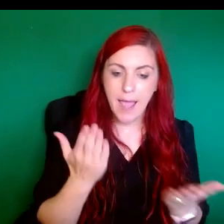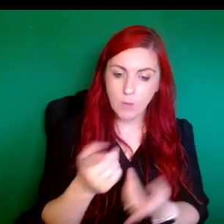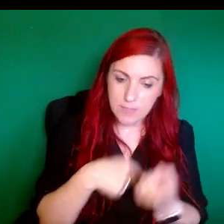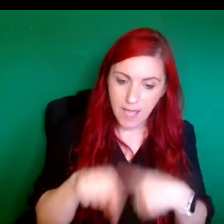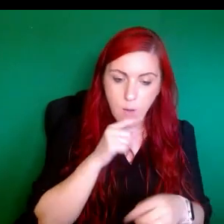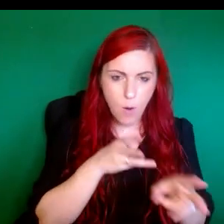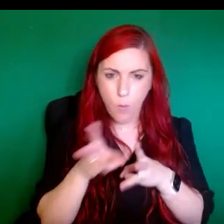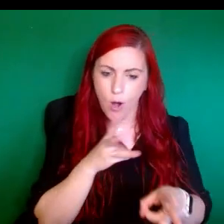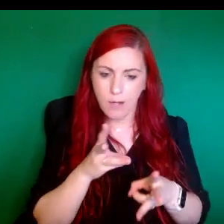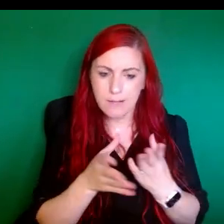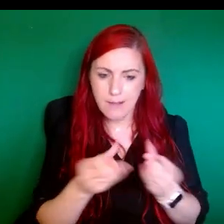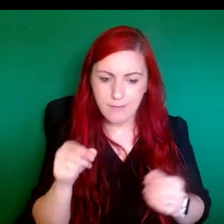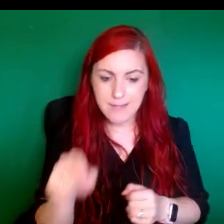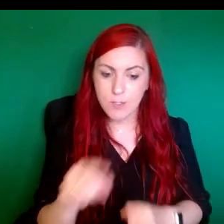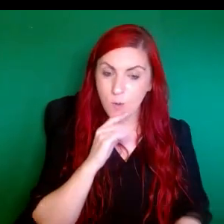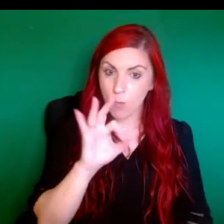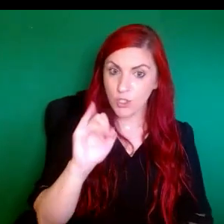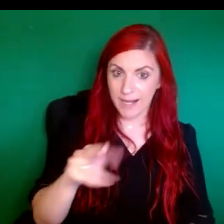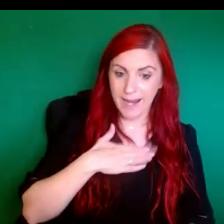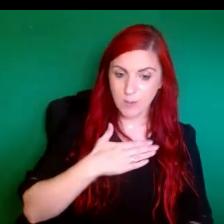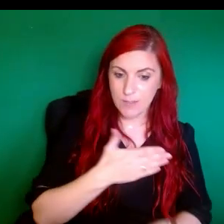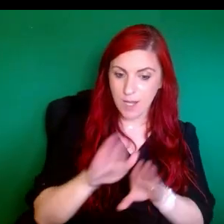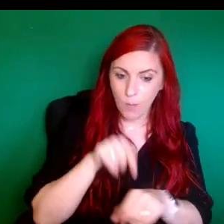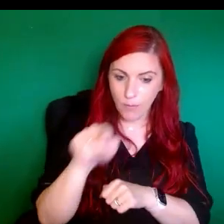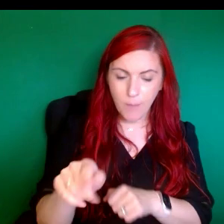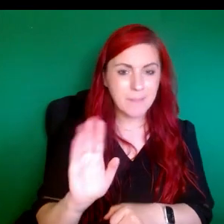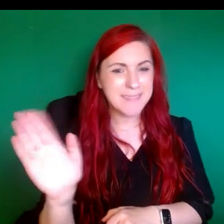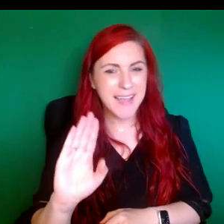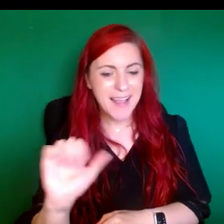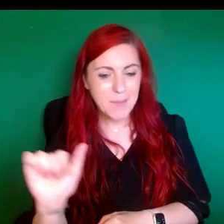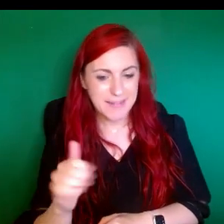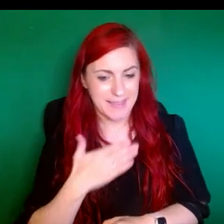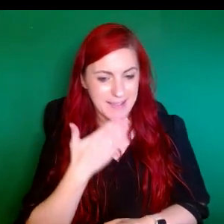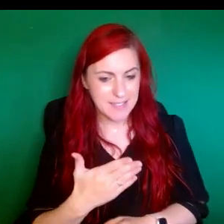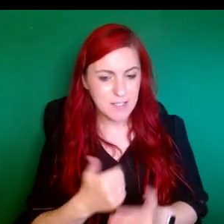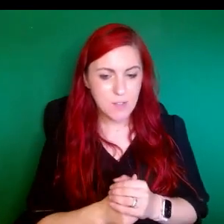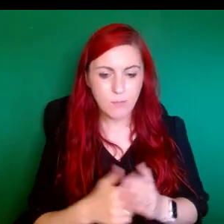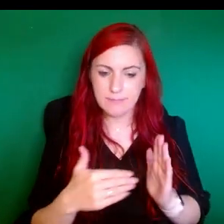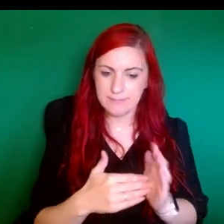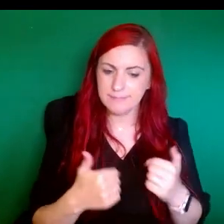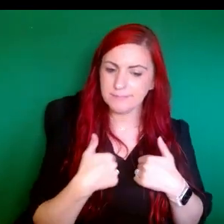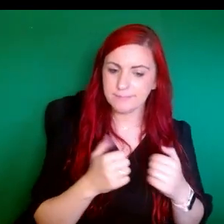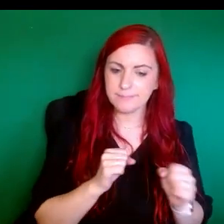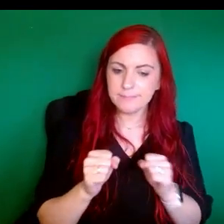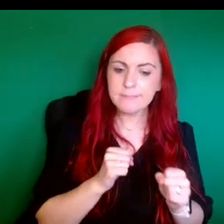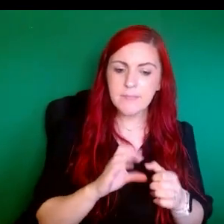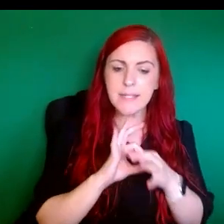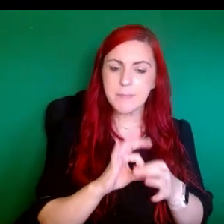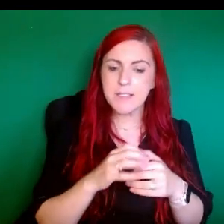you. Hi, Alba. Yeah, thanks a million. I suppose our service, the Domestic Abuse Service, that is why our service